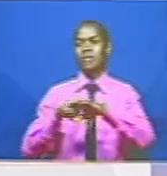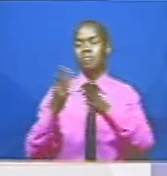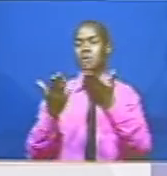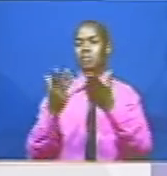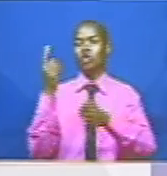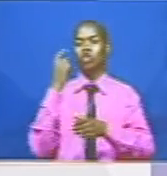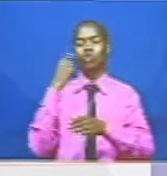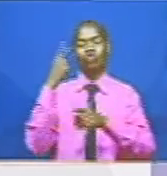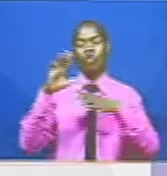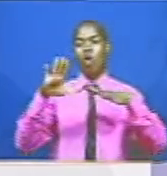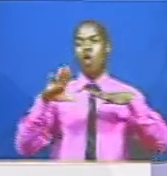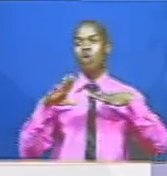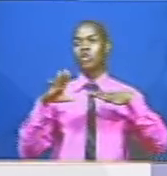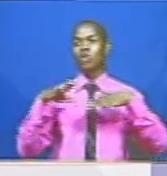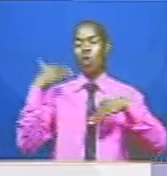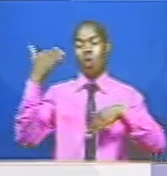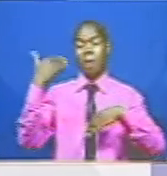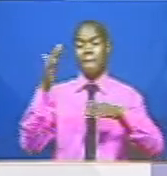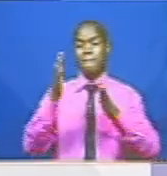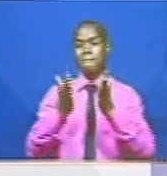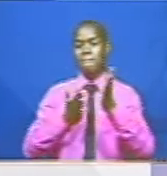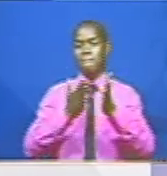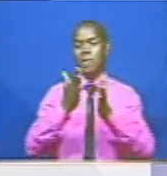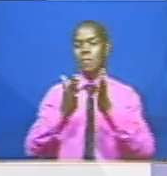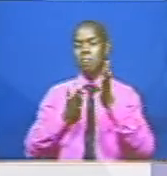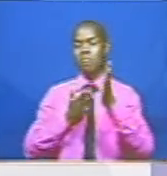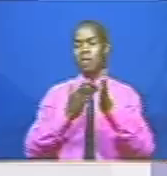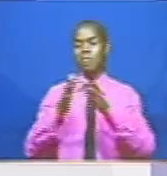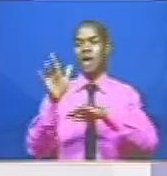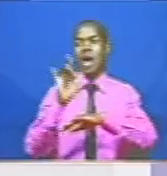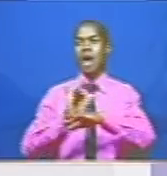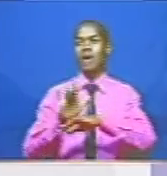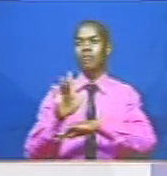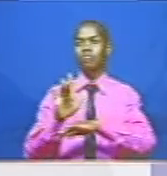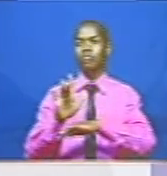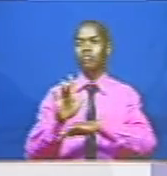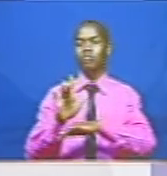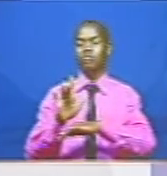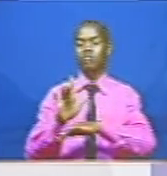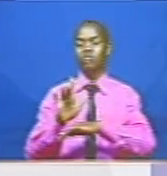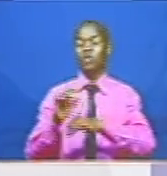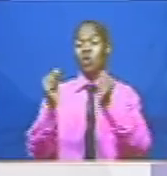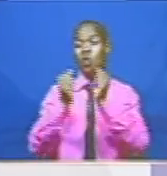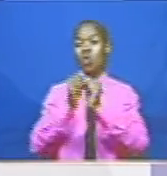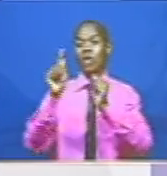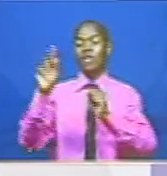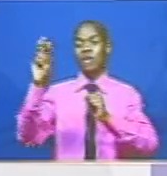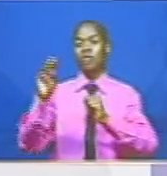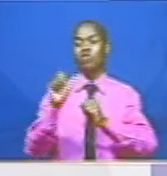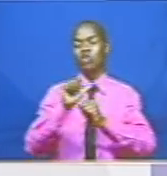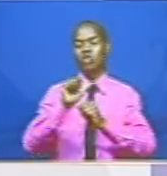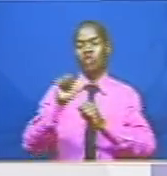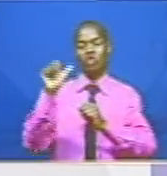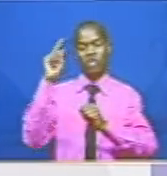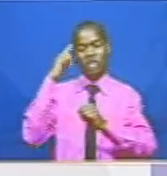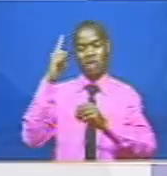when they're shopping for a holiday, they plan early in advance. So you realize that with them, they don't mind how much they will get